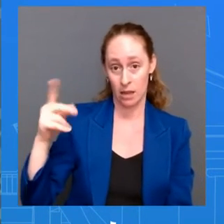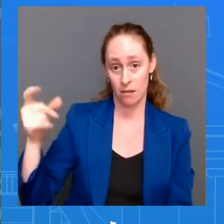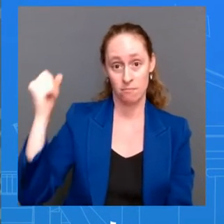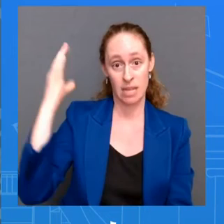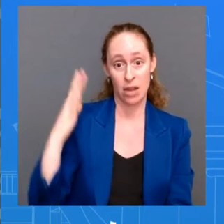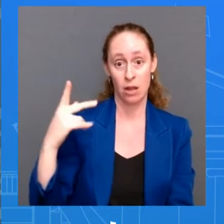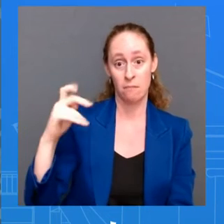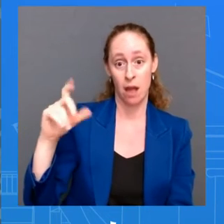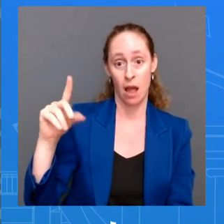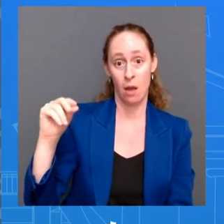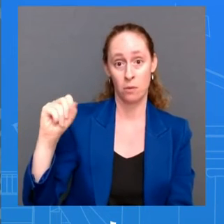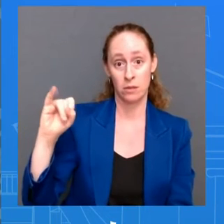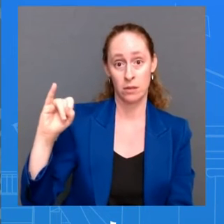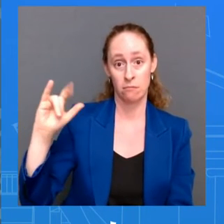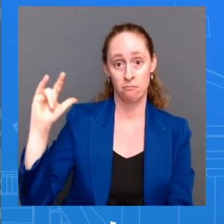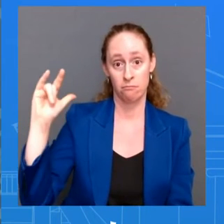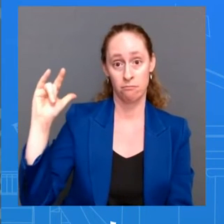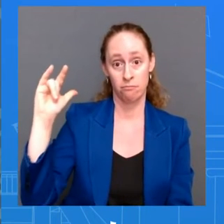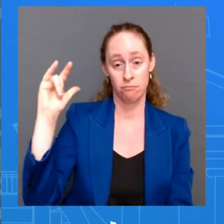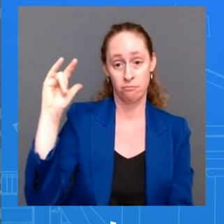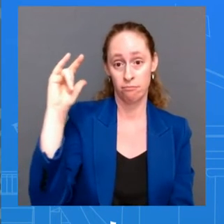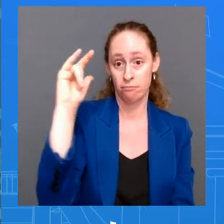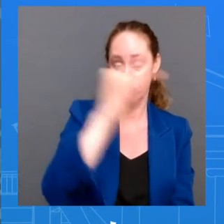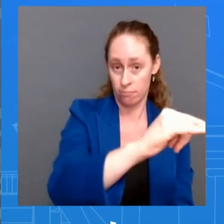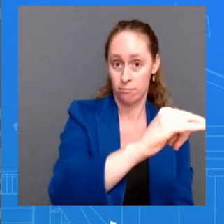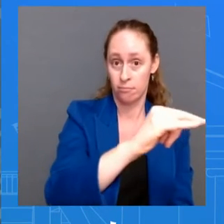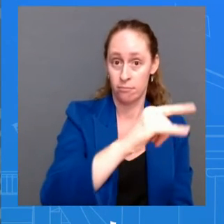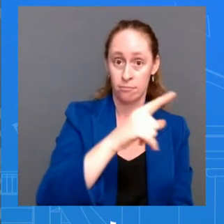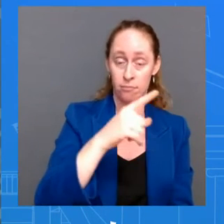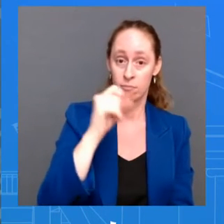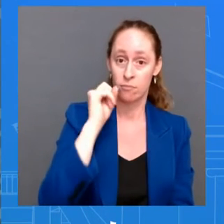asked about, I know you're asking specifically about